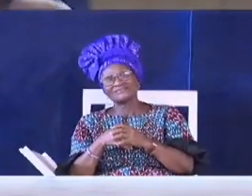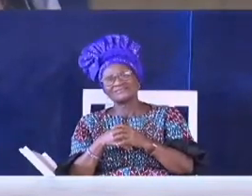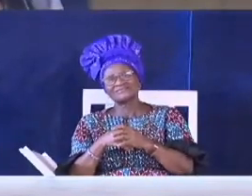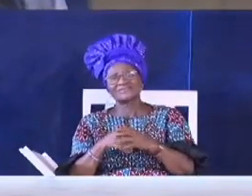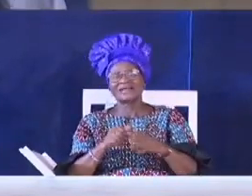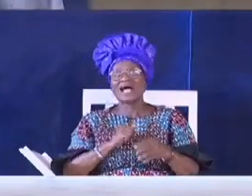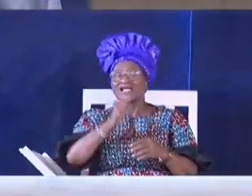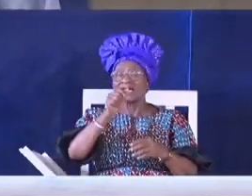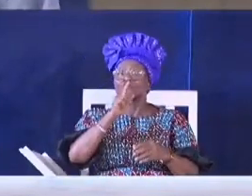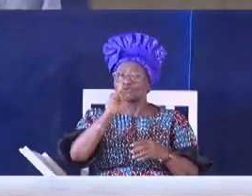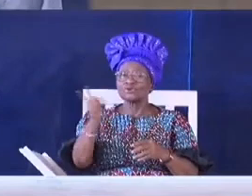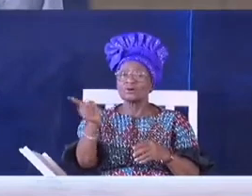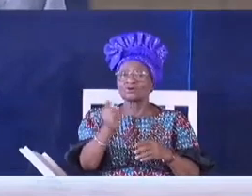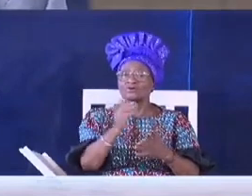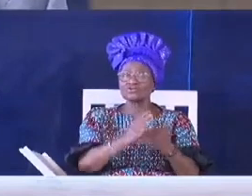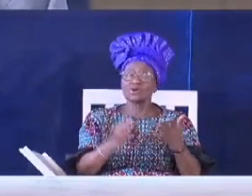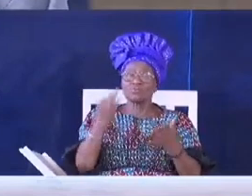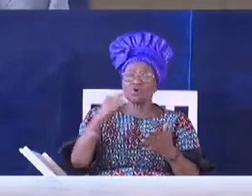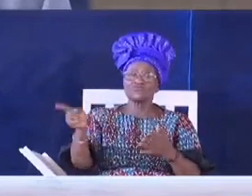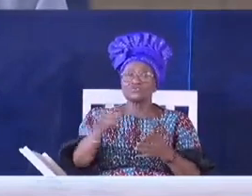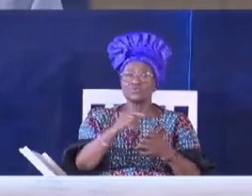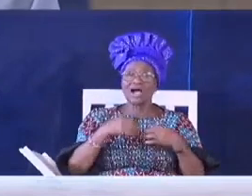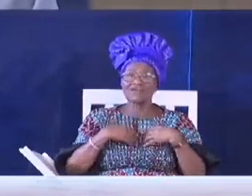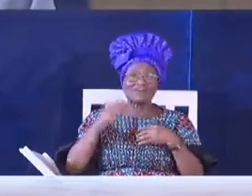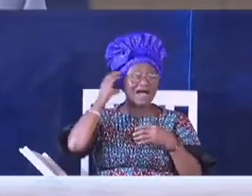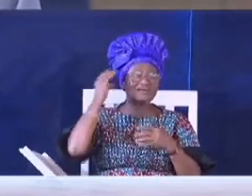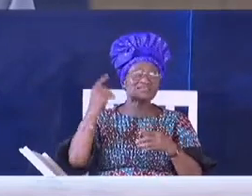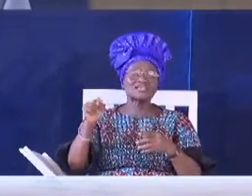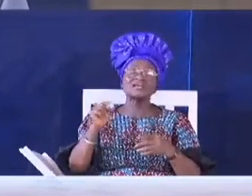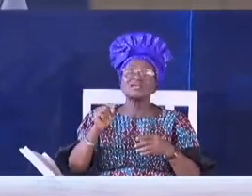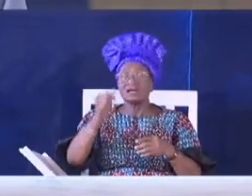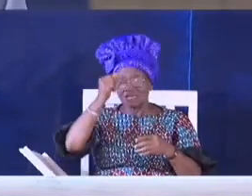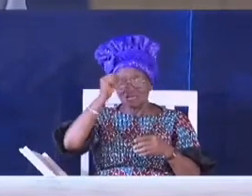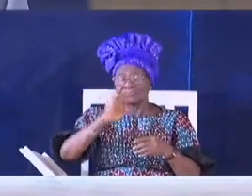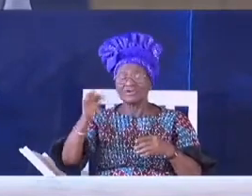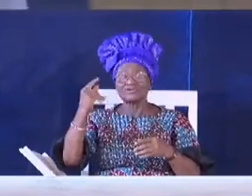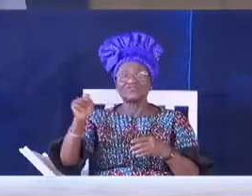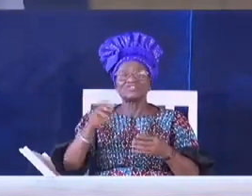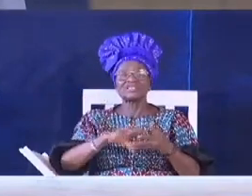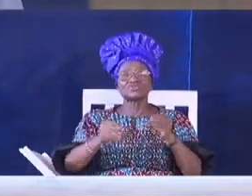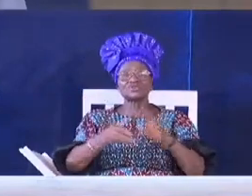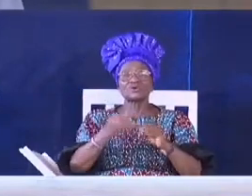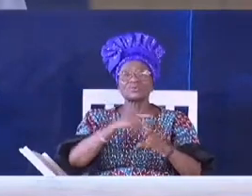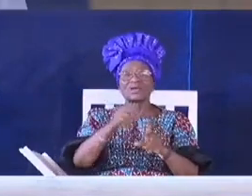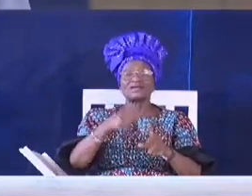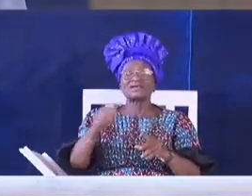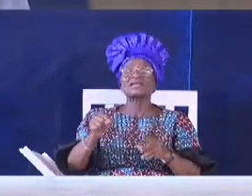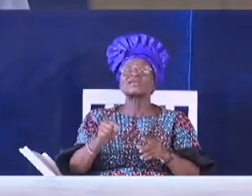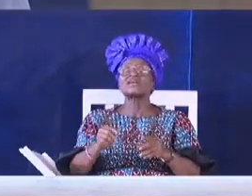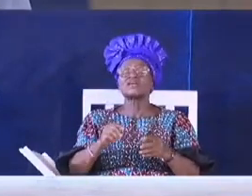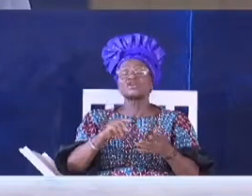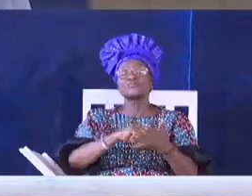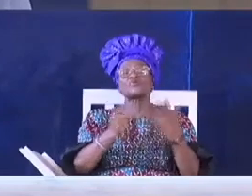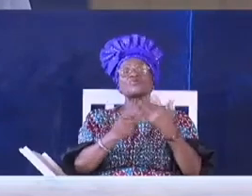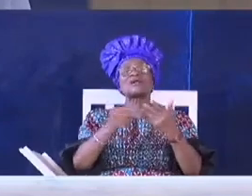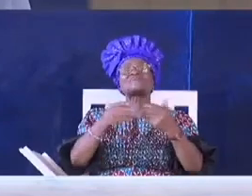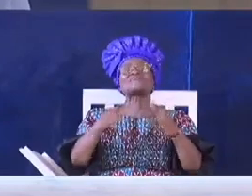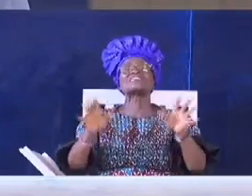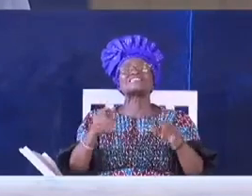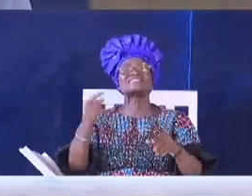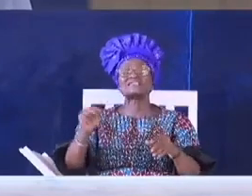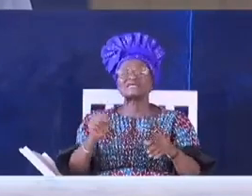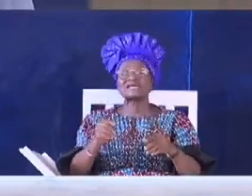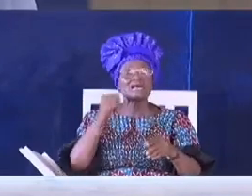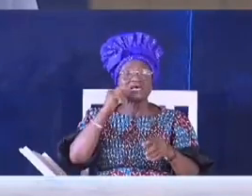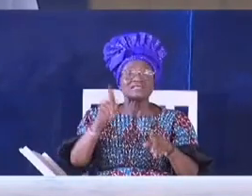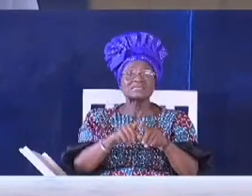I'm sure some of you have heard the rest of the story. When the program was over, the sister was so dazed.